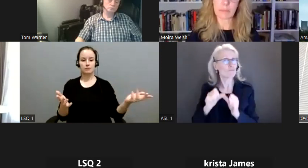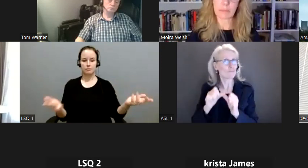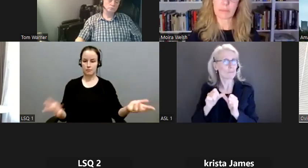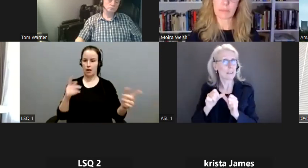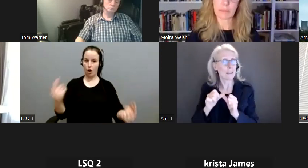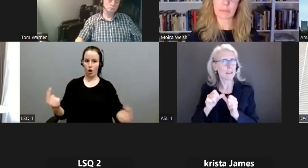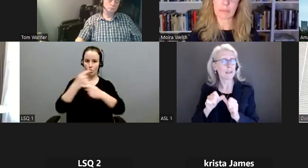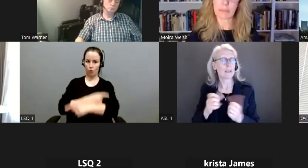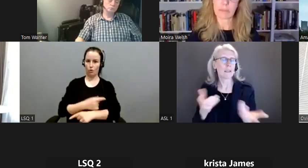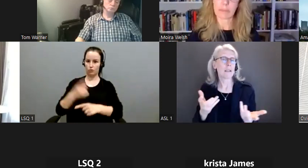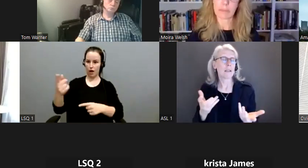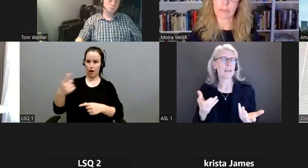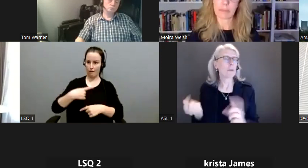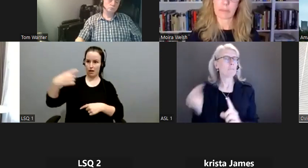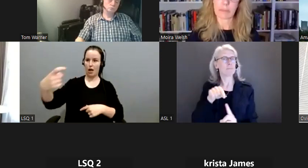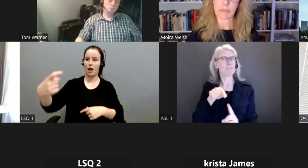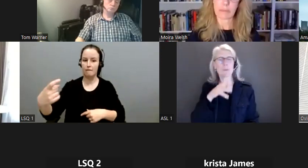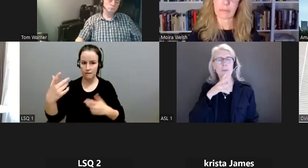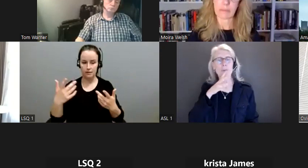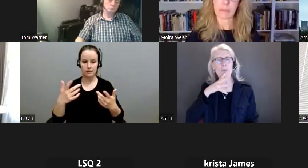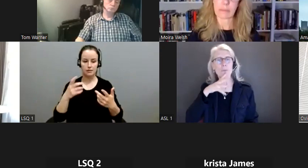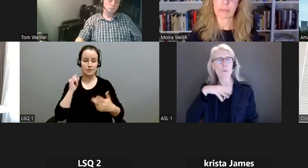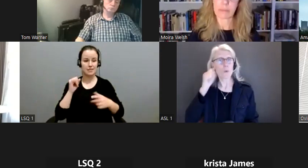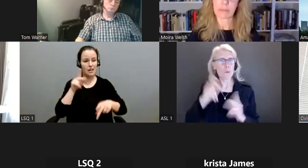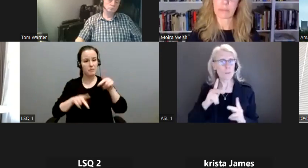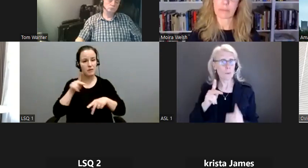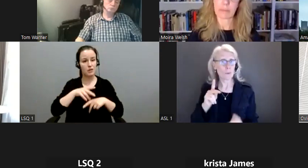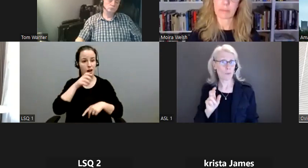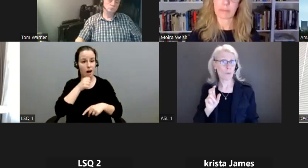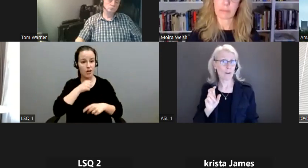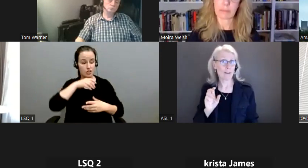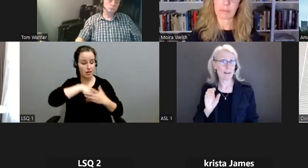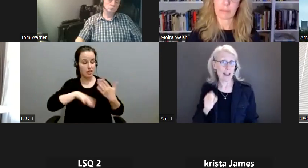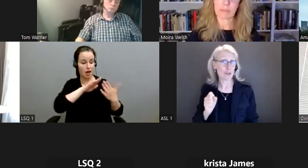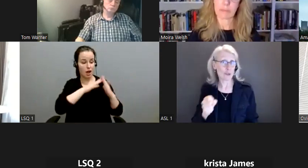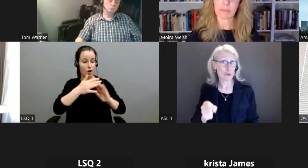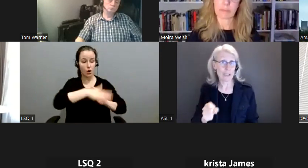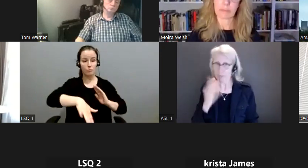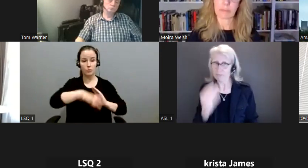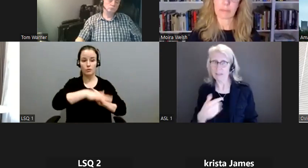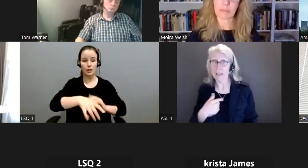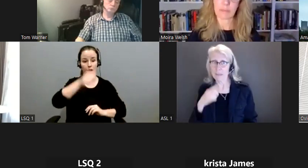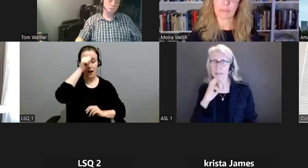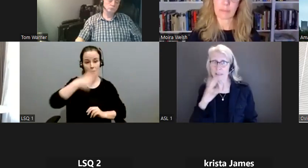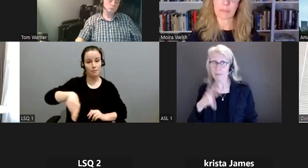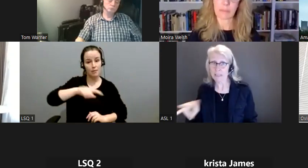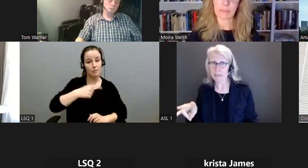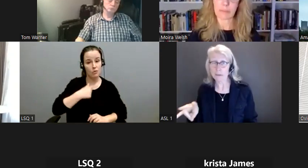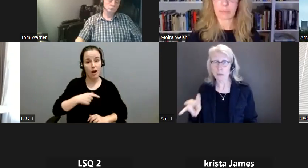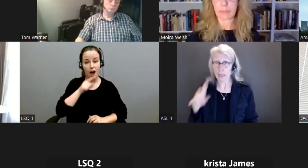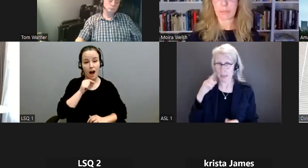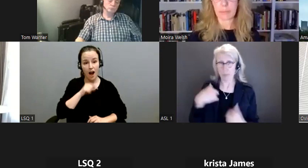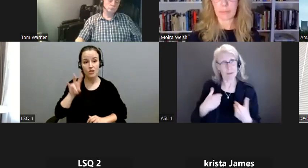people or elders in our communities, and don't forget I'm 77 years old, so I saw this when I was a